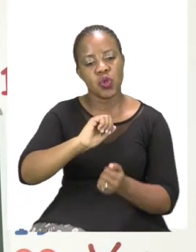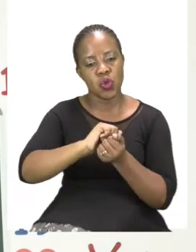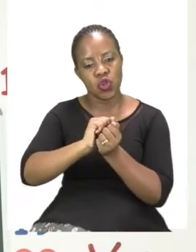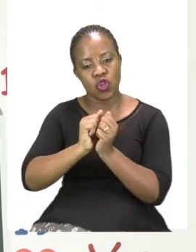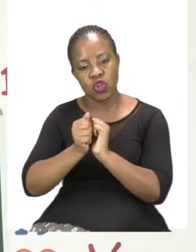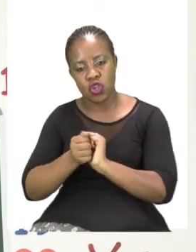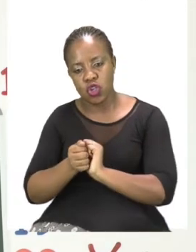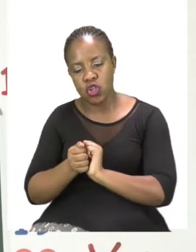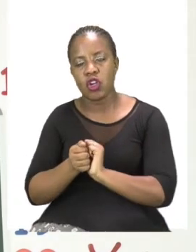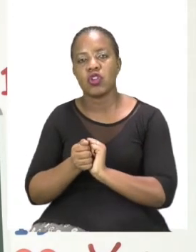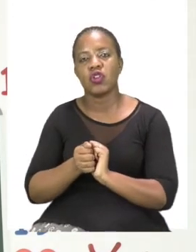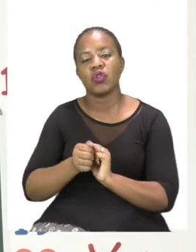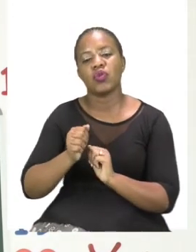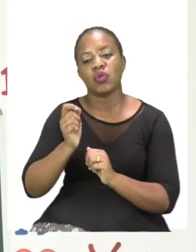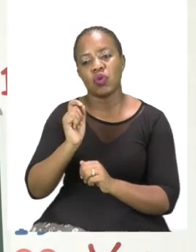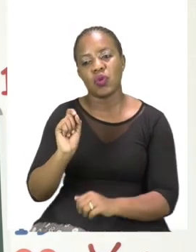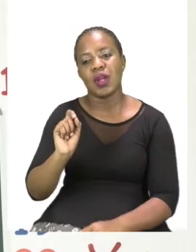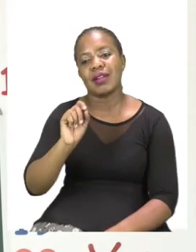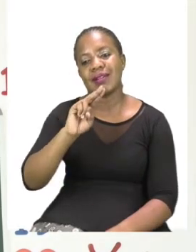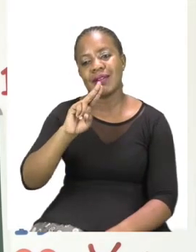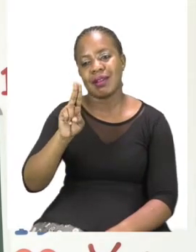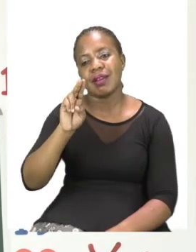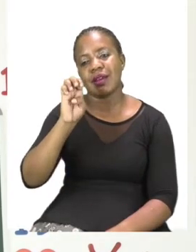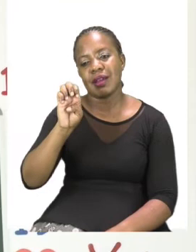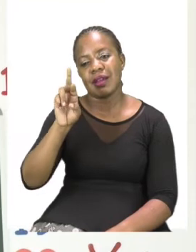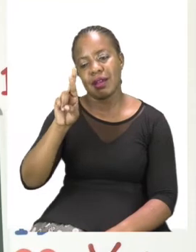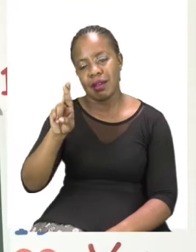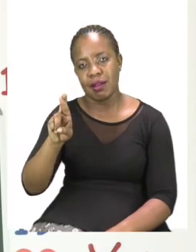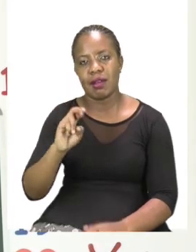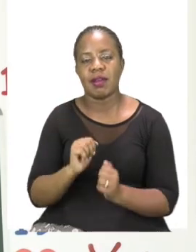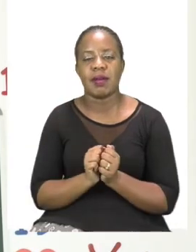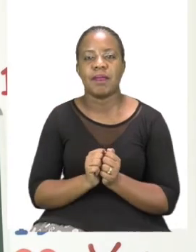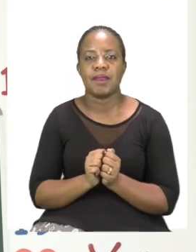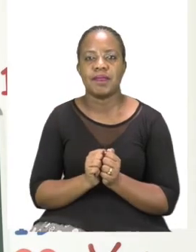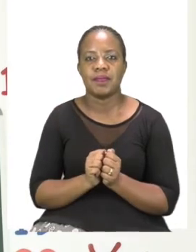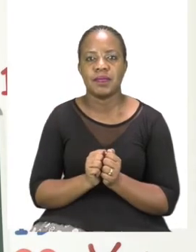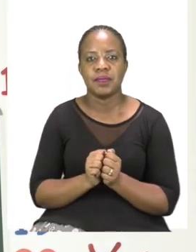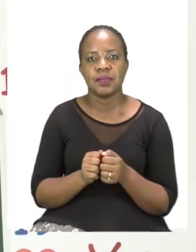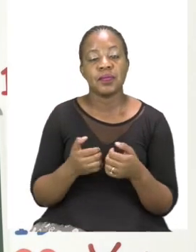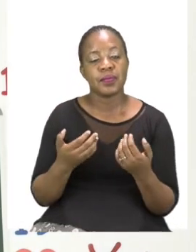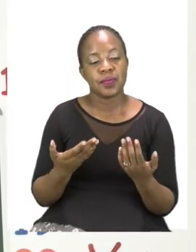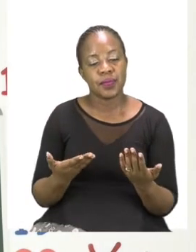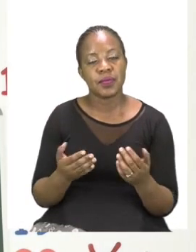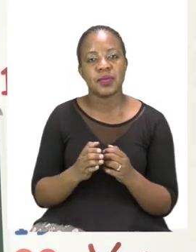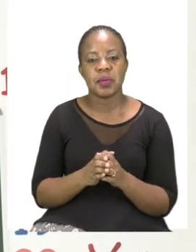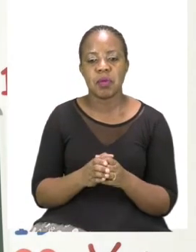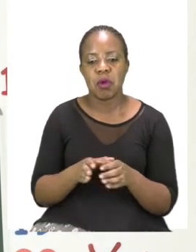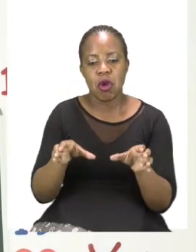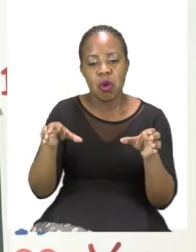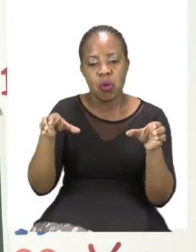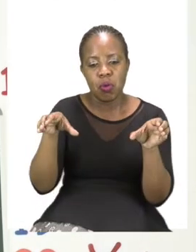is the drum. And then, if we wanted a group of